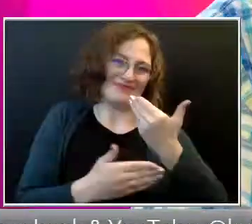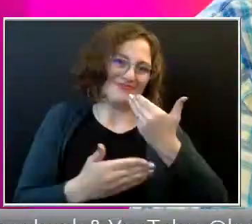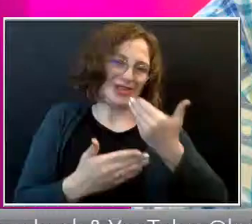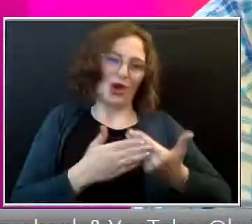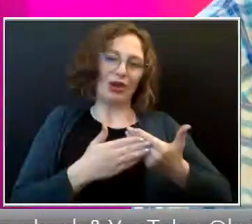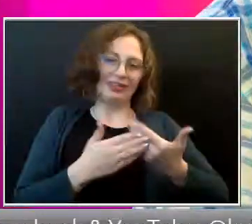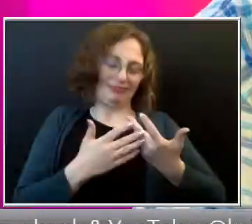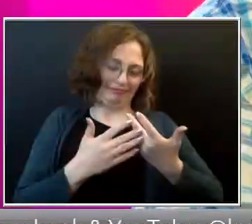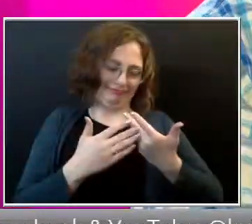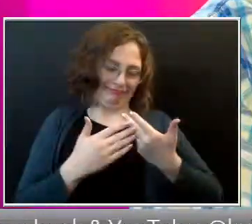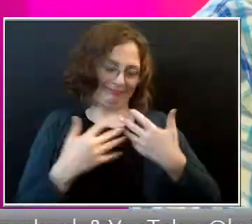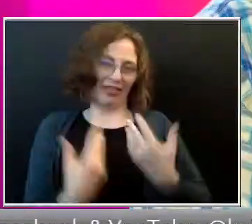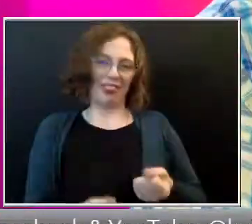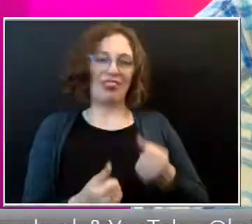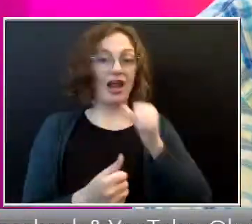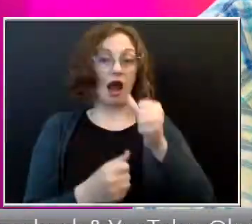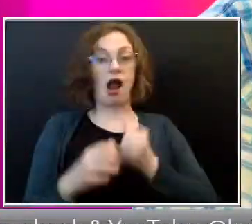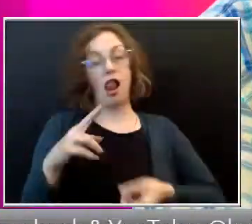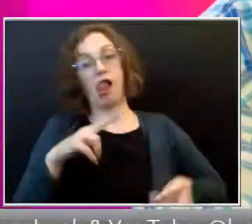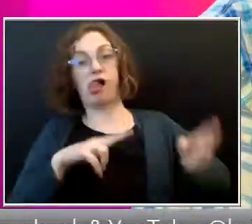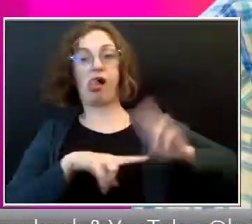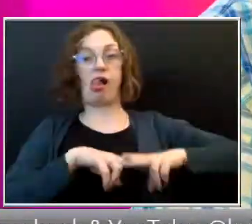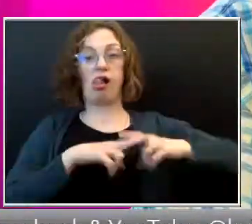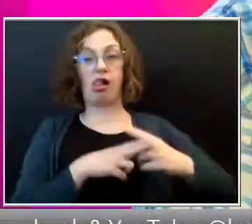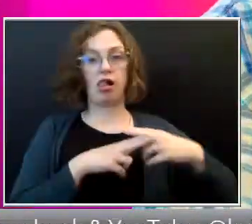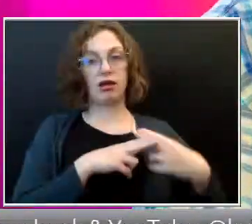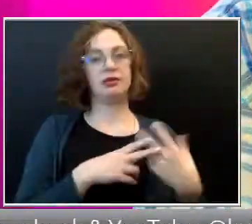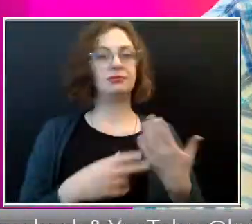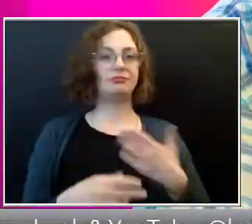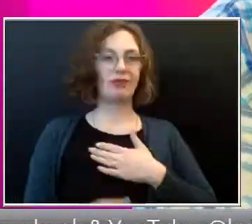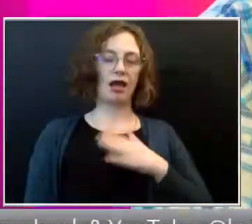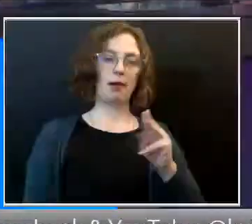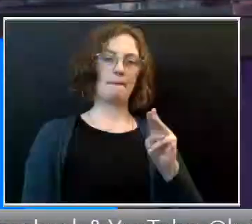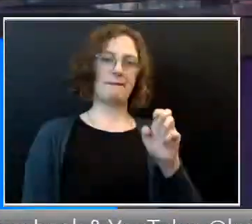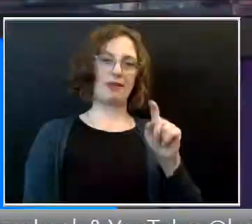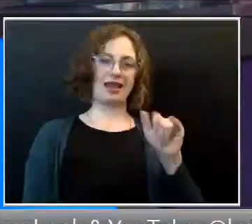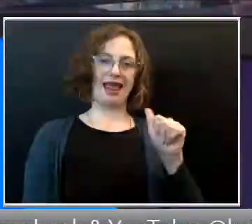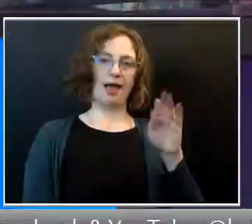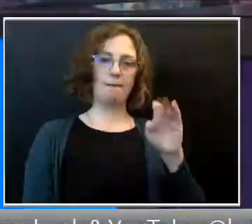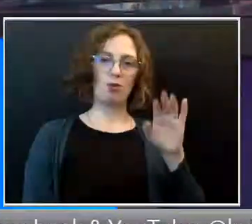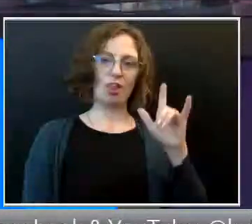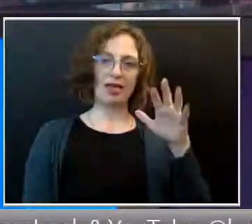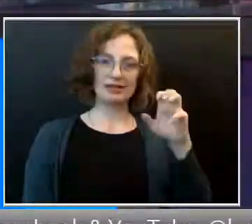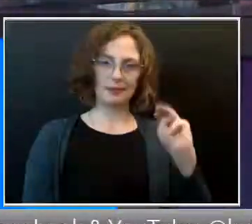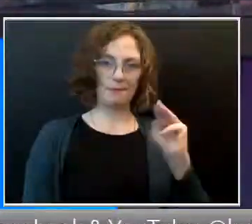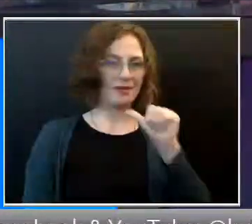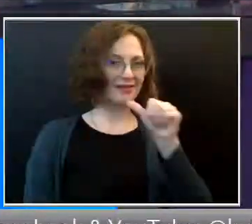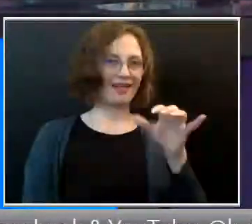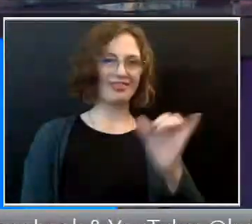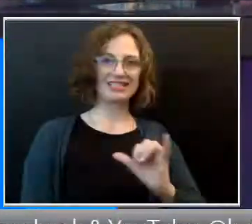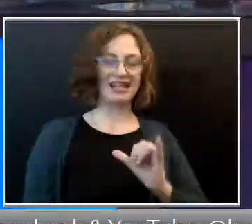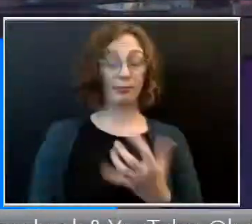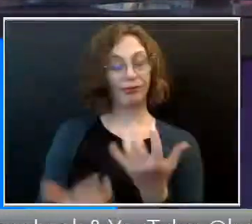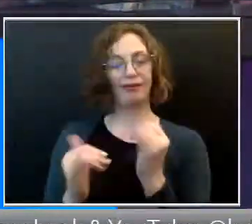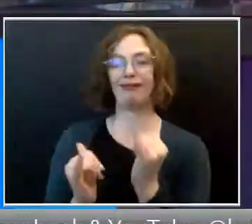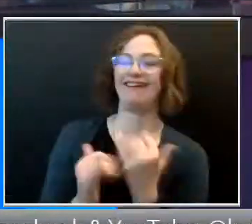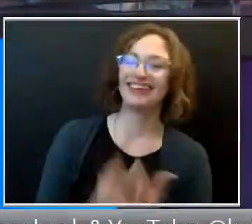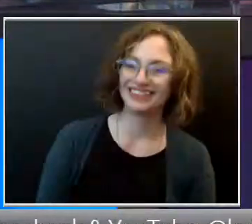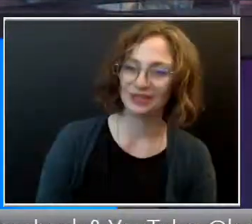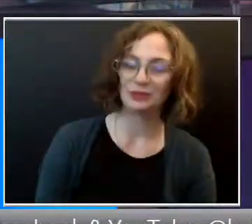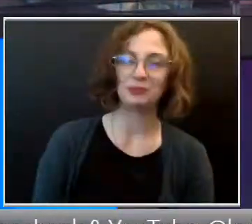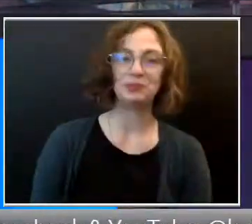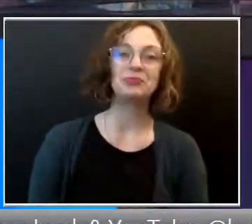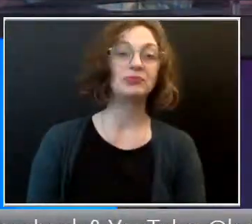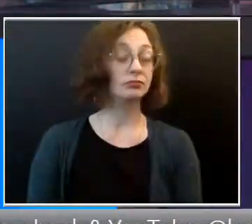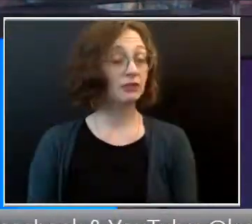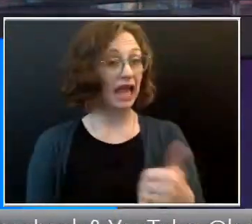you know. My metabolism is just not the same as it used to be. None of ours are, right? Have you made any dietary changes? Was